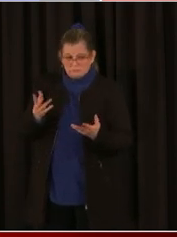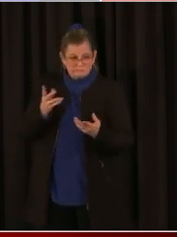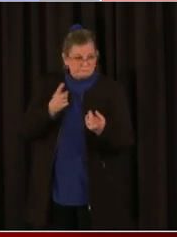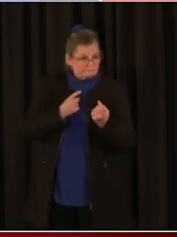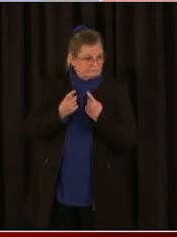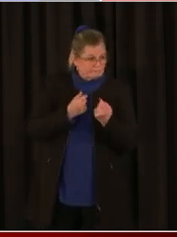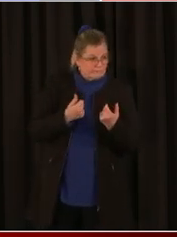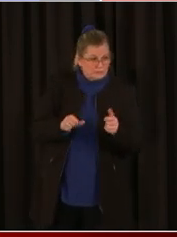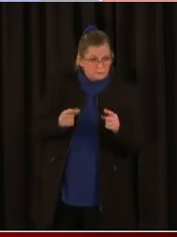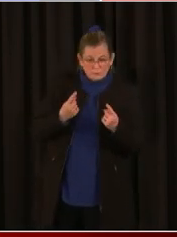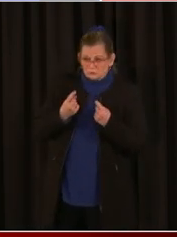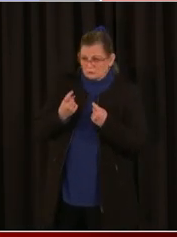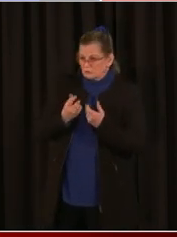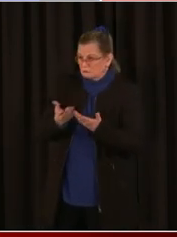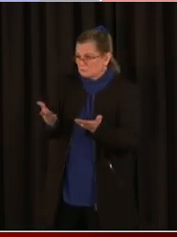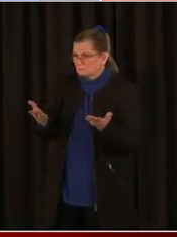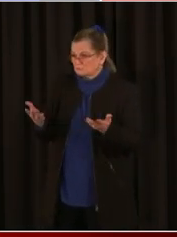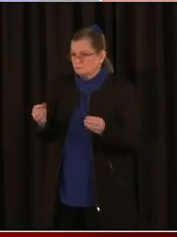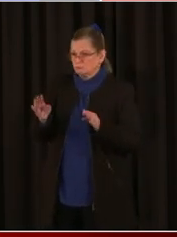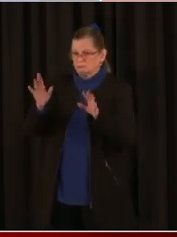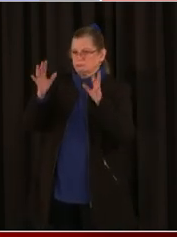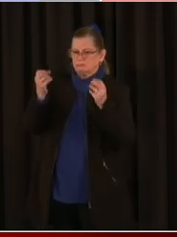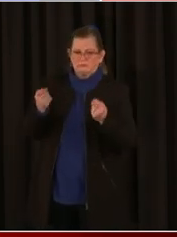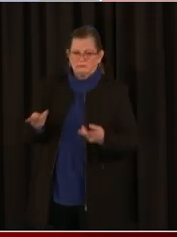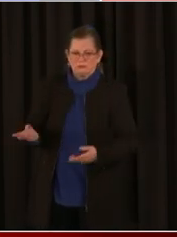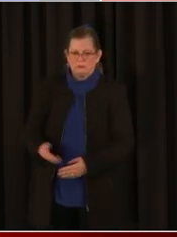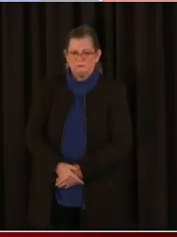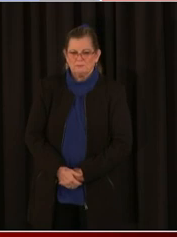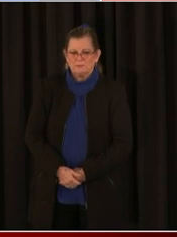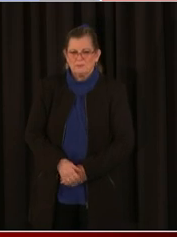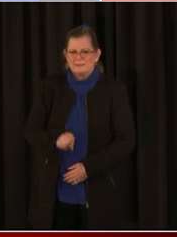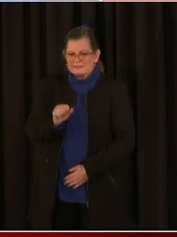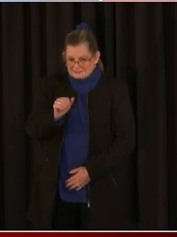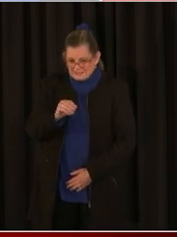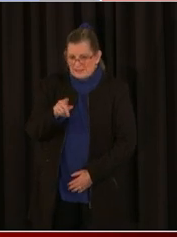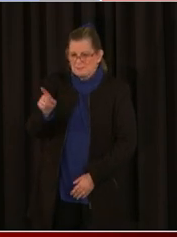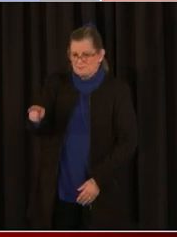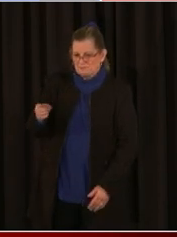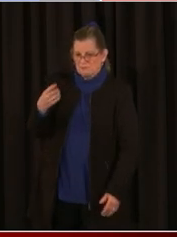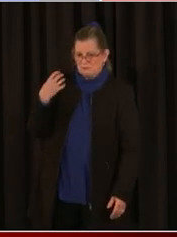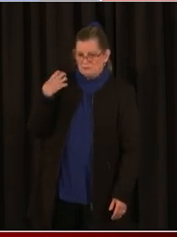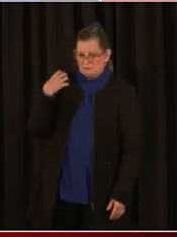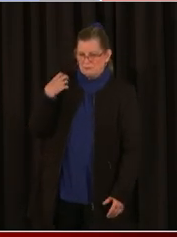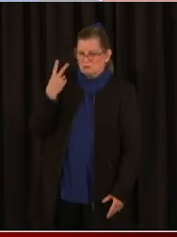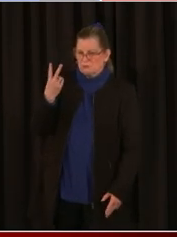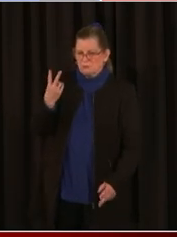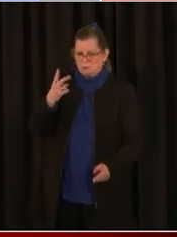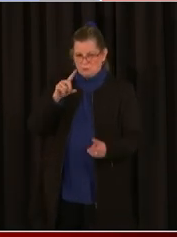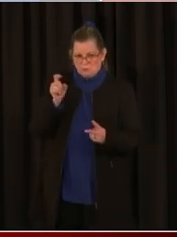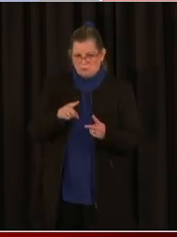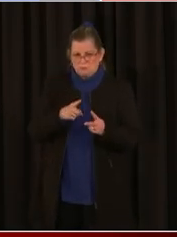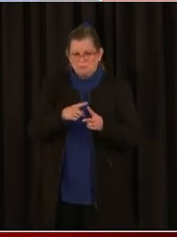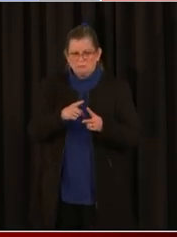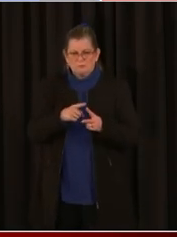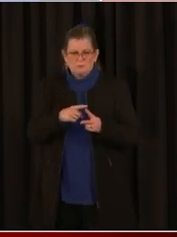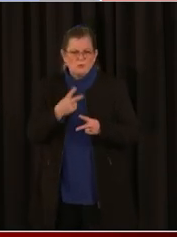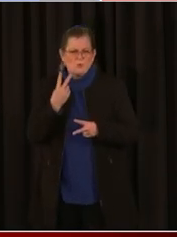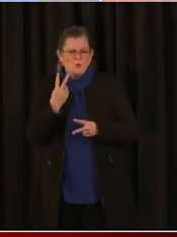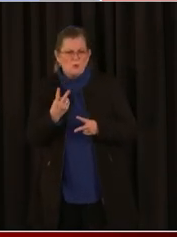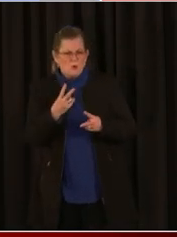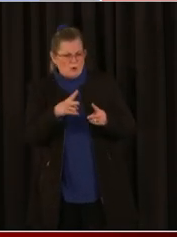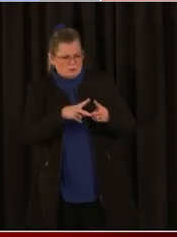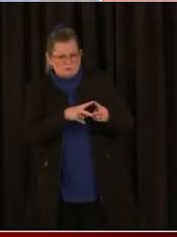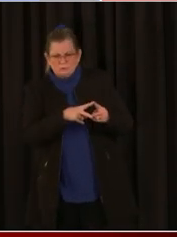then I'll turn it back to the mayor. I think that's Sam. Yes. So, Mr. Chairman, two questions here. First, what are the two bills